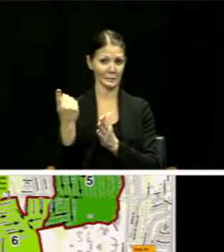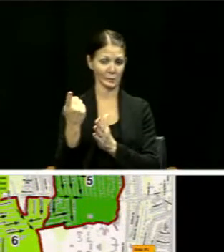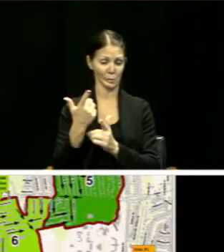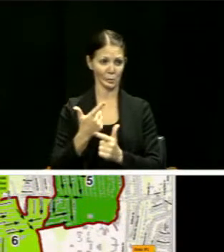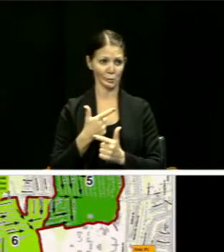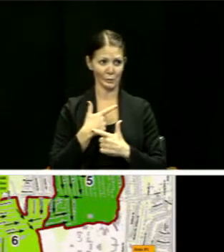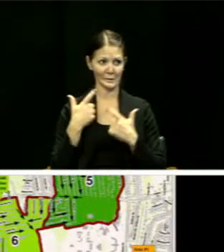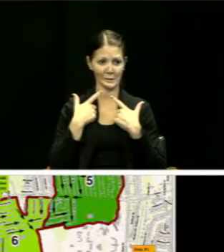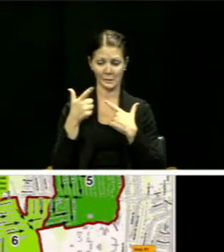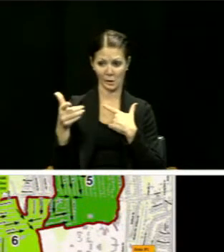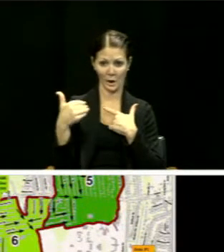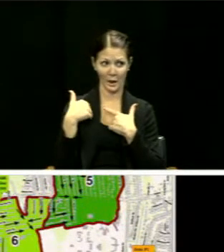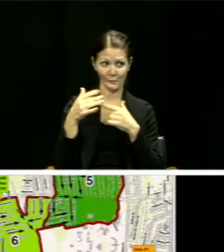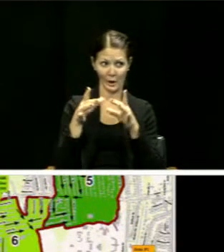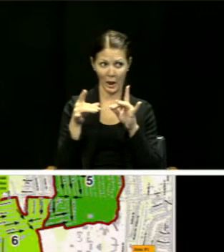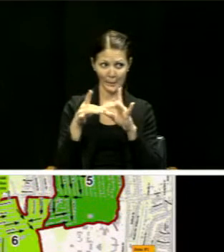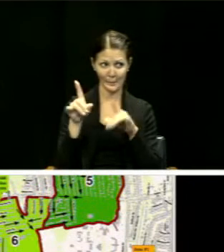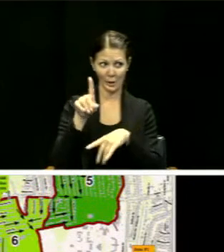them.